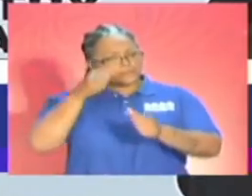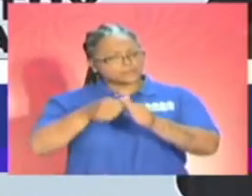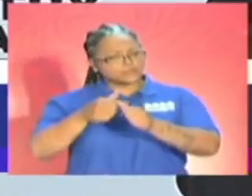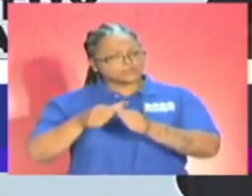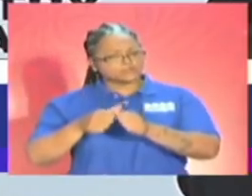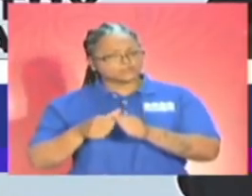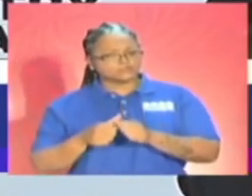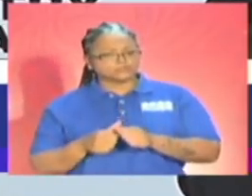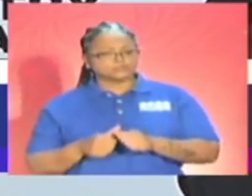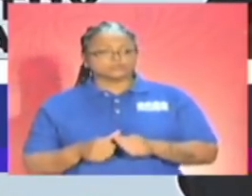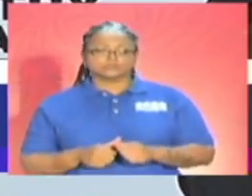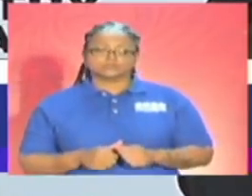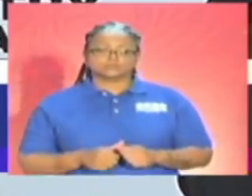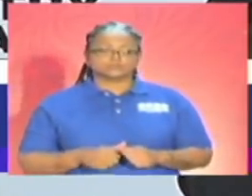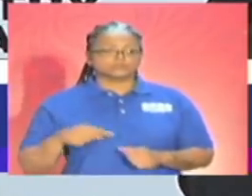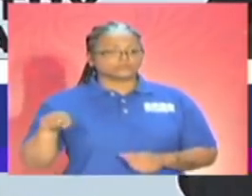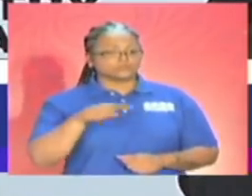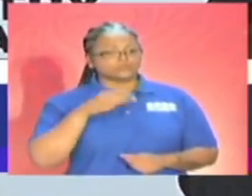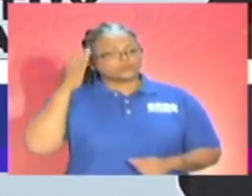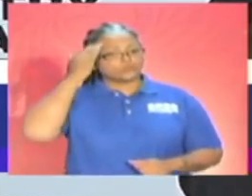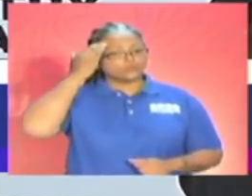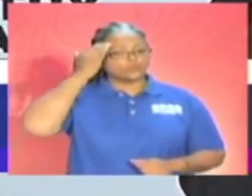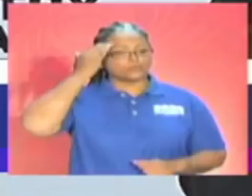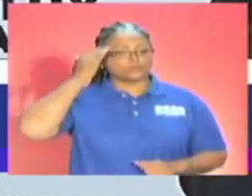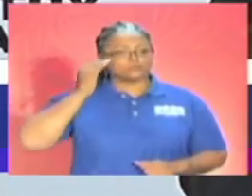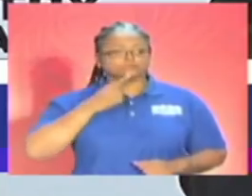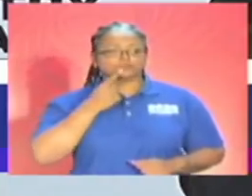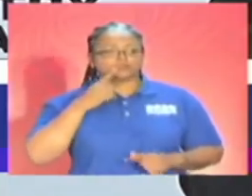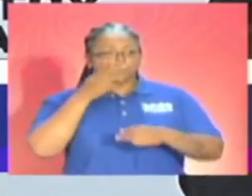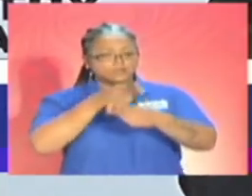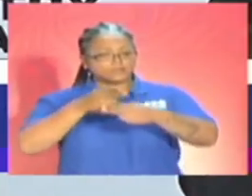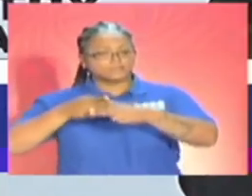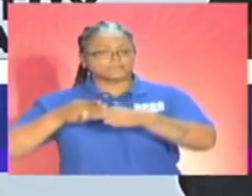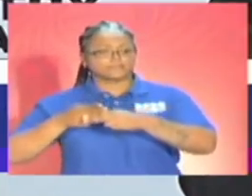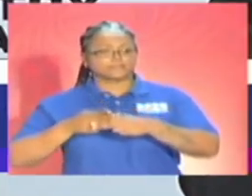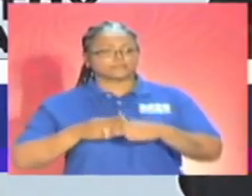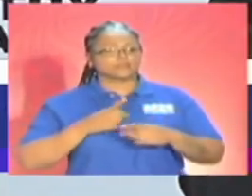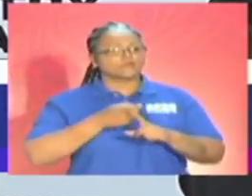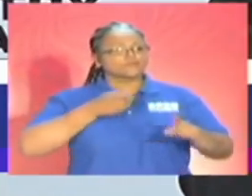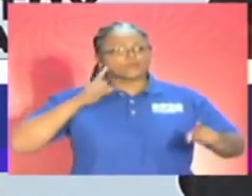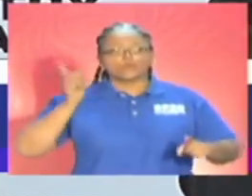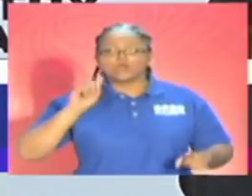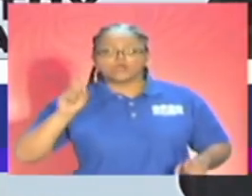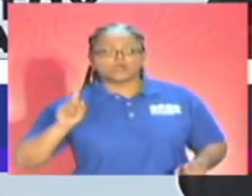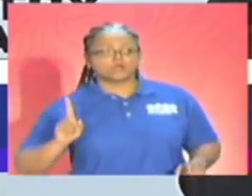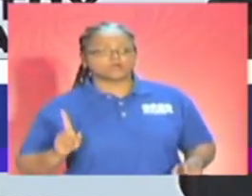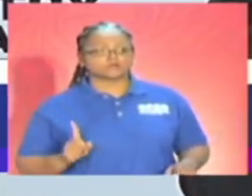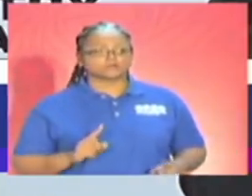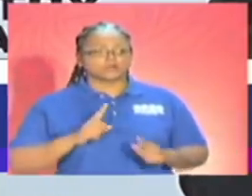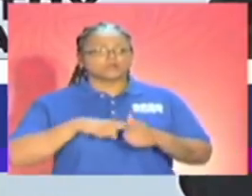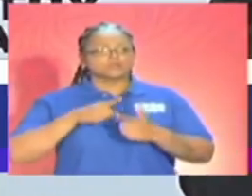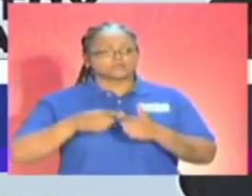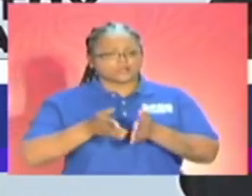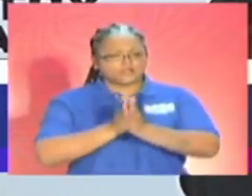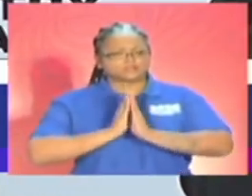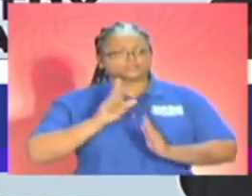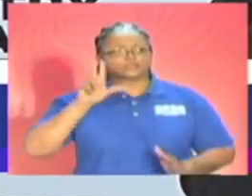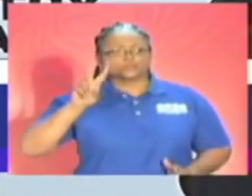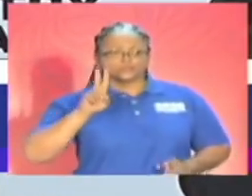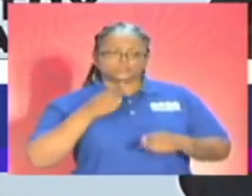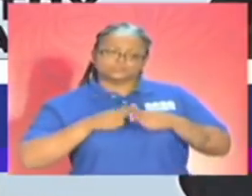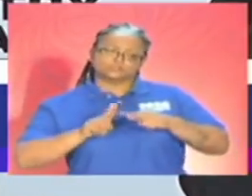drill. Please state your name and the name of the media house that you represent before asking the two brief